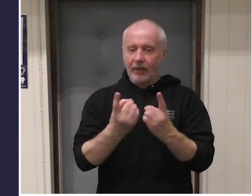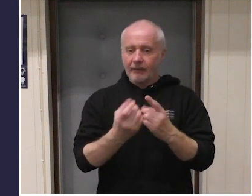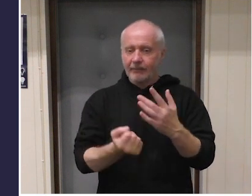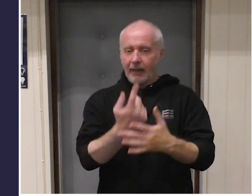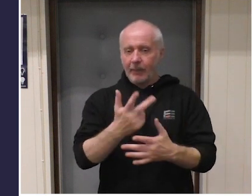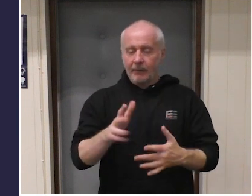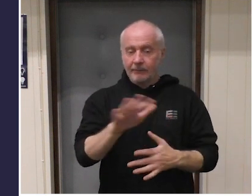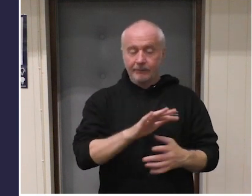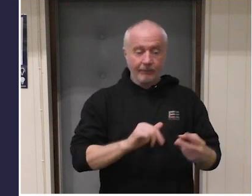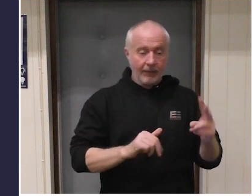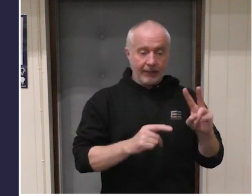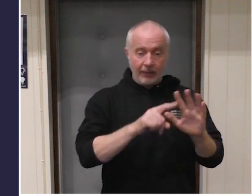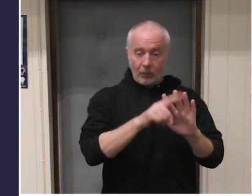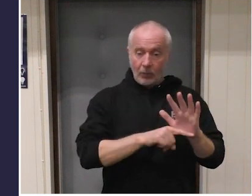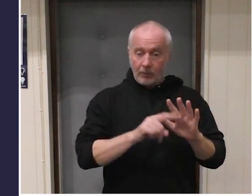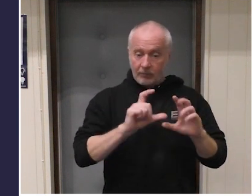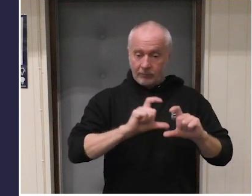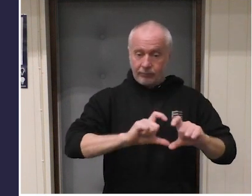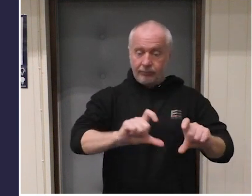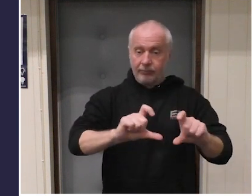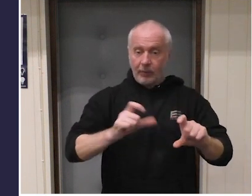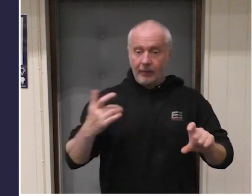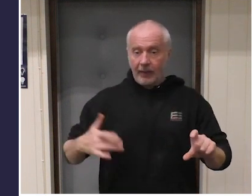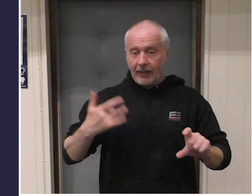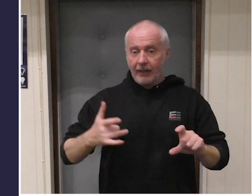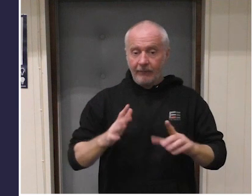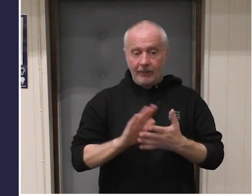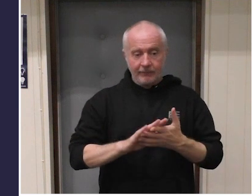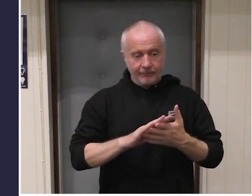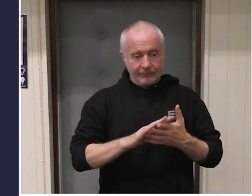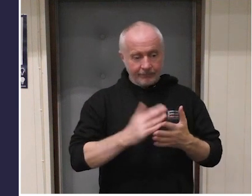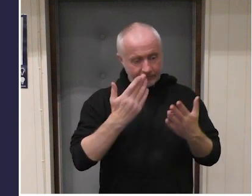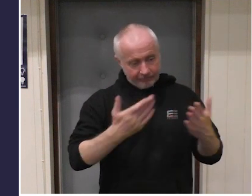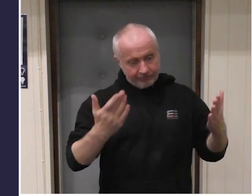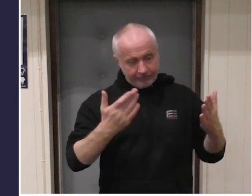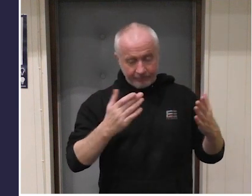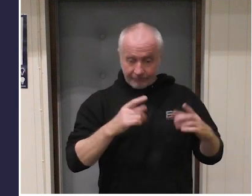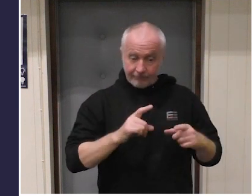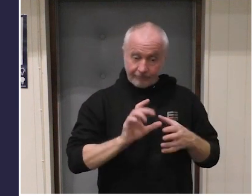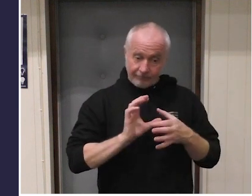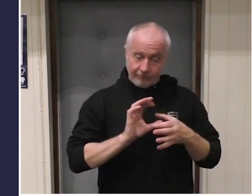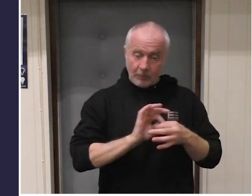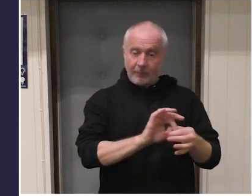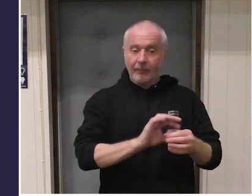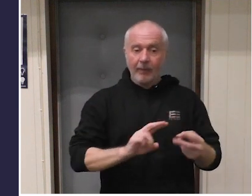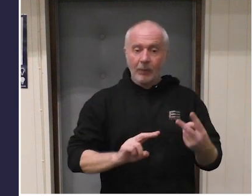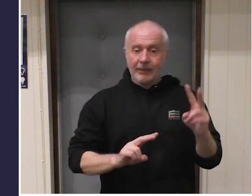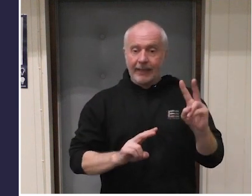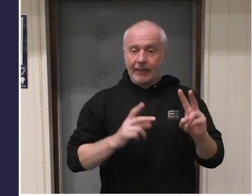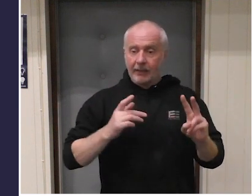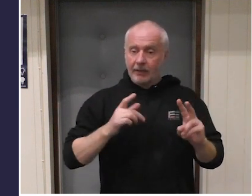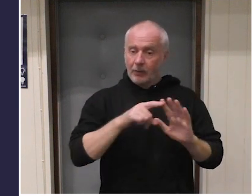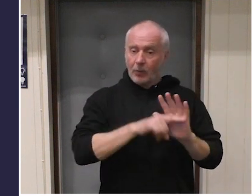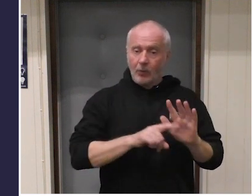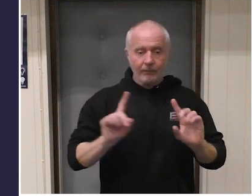So the second law is consistent with life. Life doesn't disobey it, but the key thing, the second law can never predict